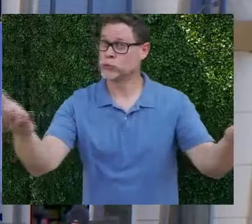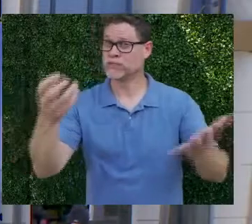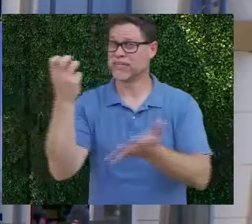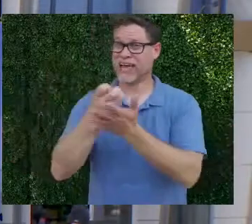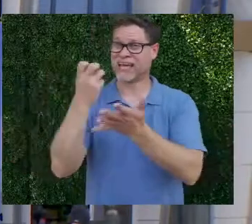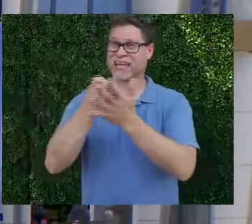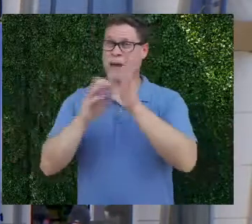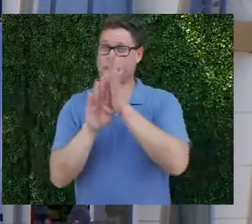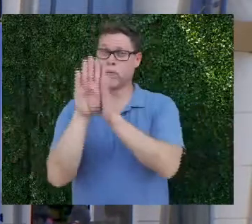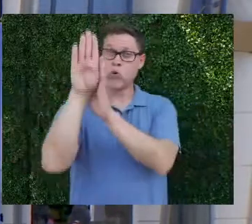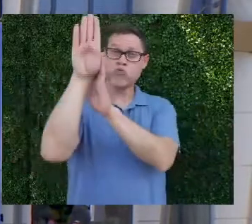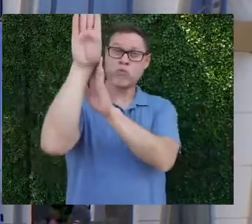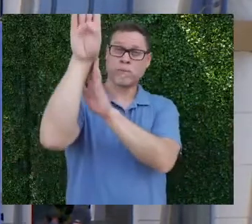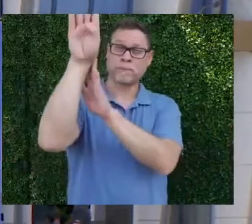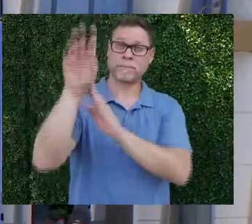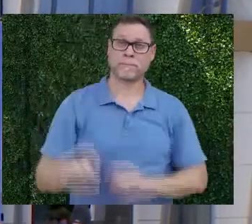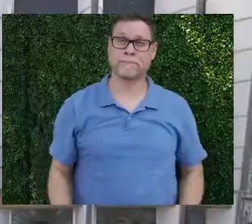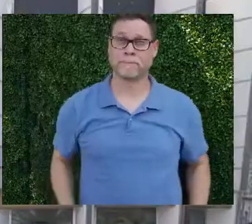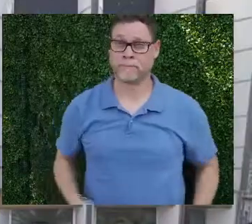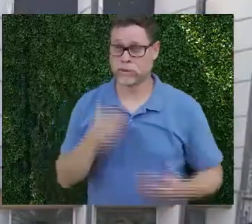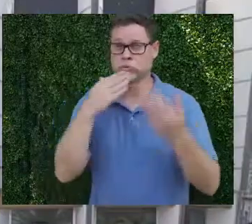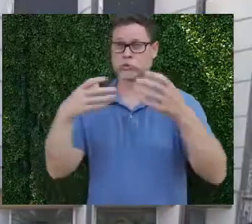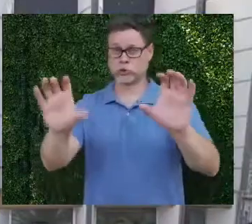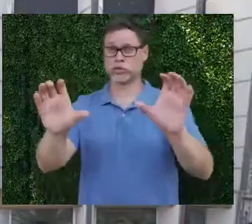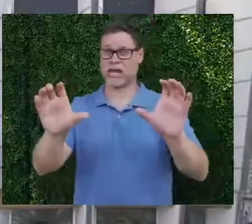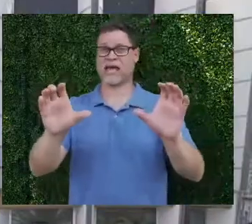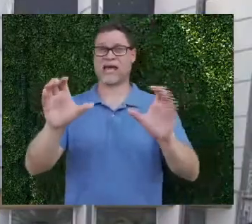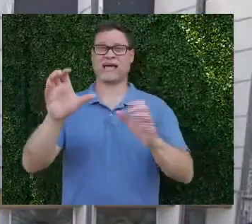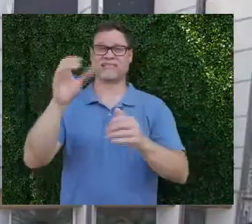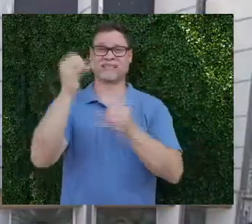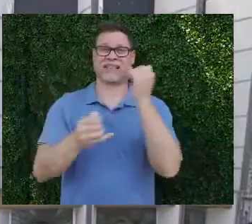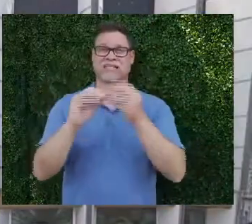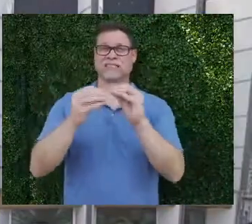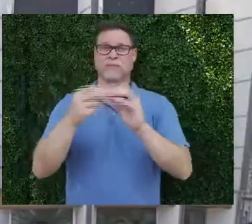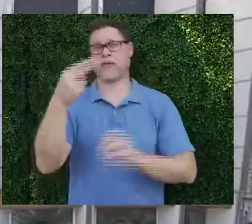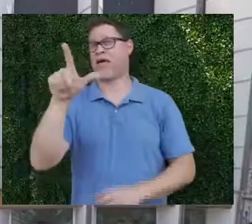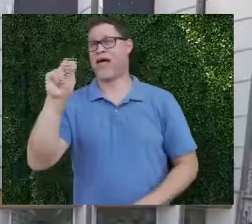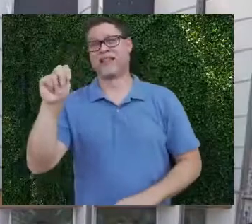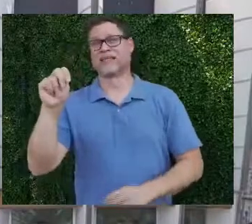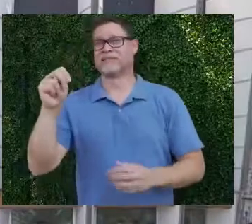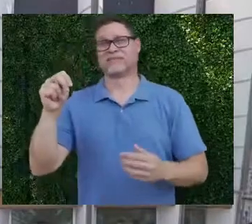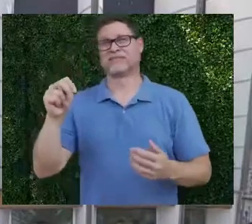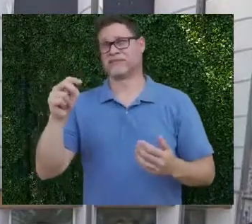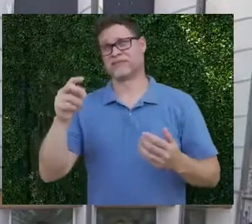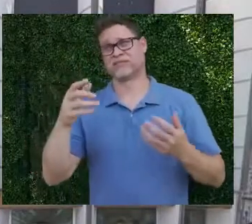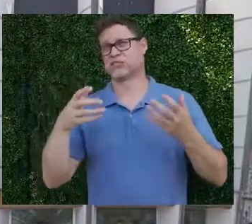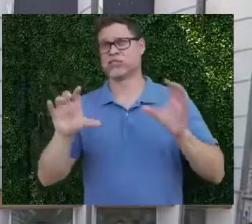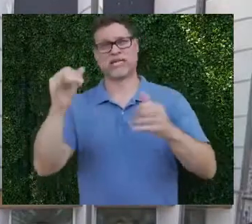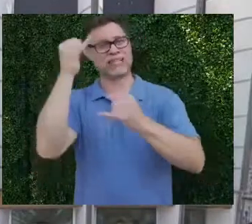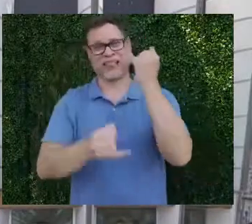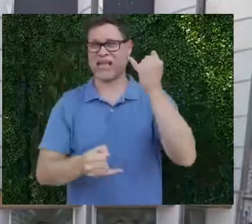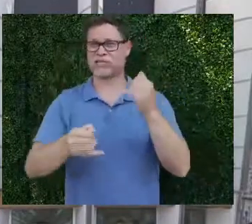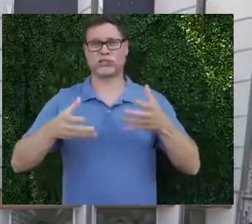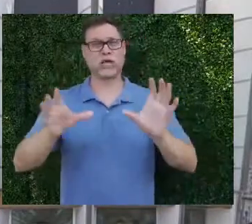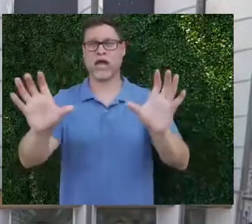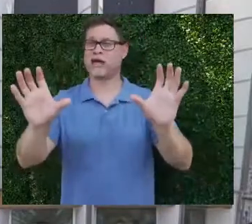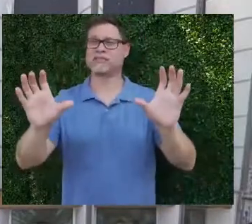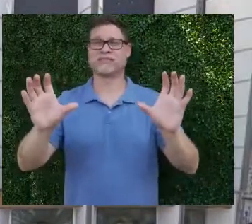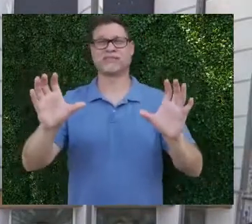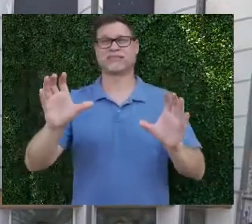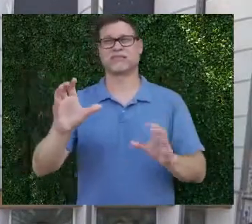economic boom. It's a good chance it could be you. The last number. Scott Helen, this is it. Last chance. Can we get to a-